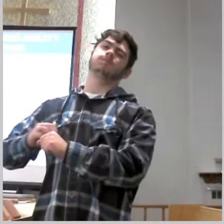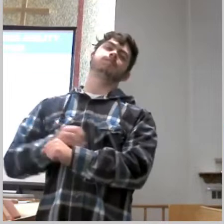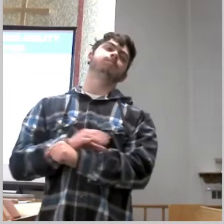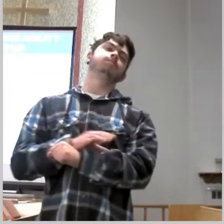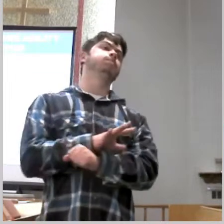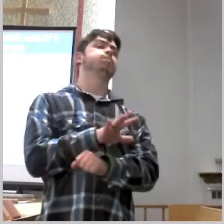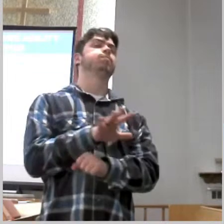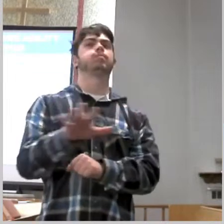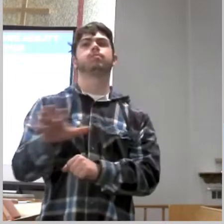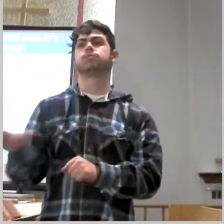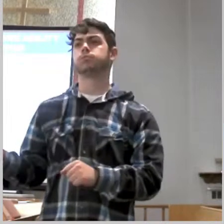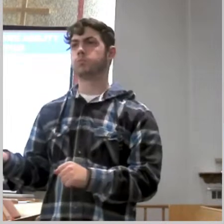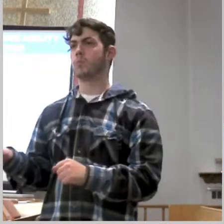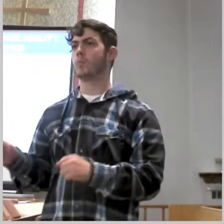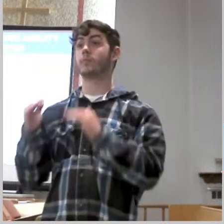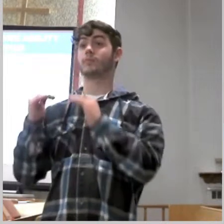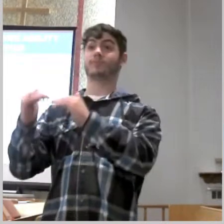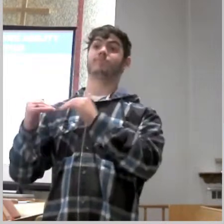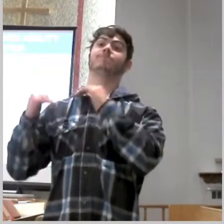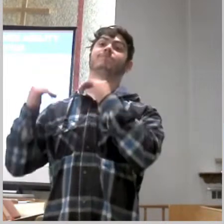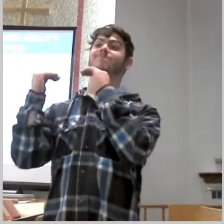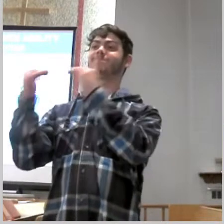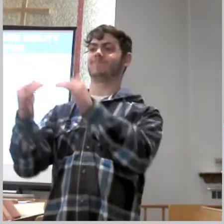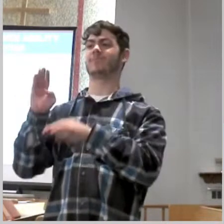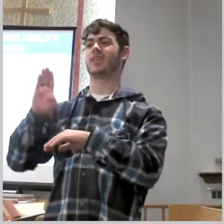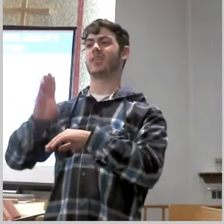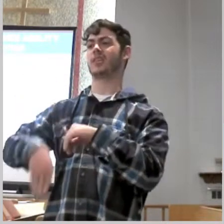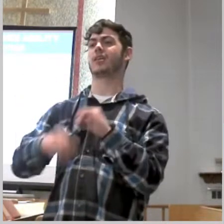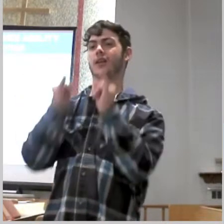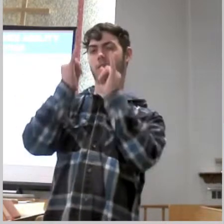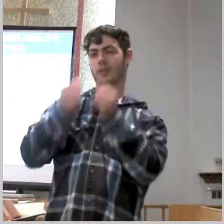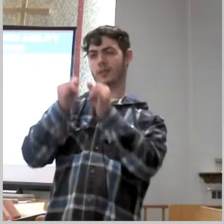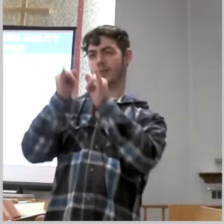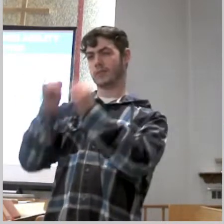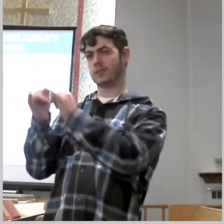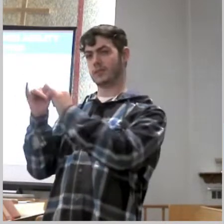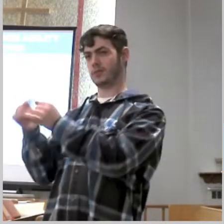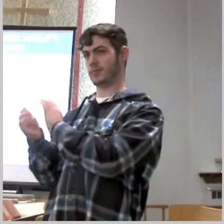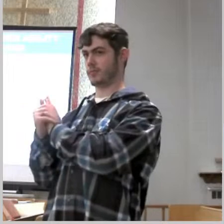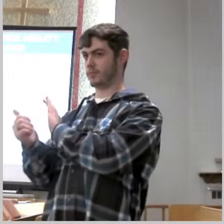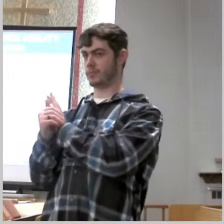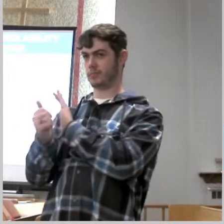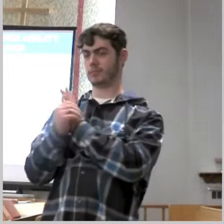beyond their individual ability. That's what he's trying to say here. That maybe